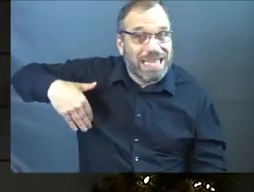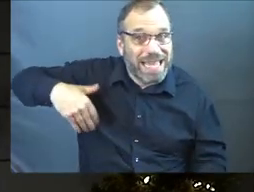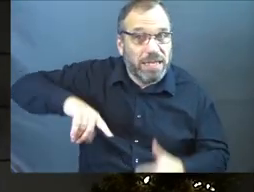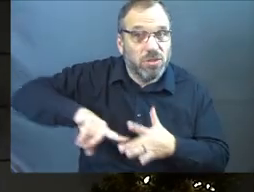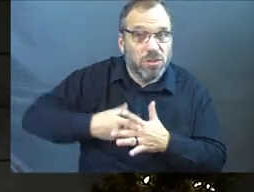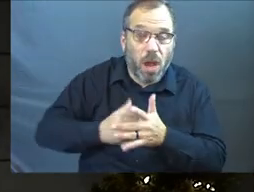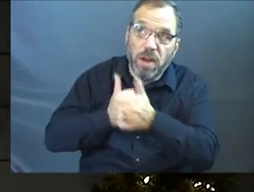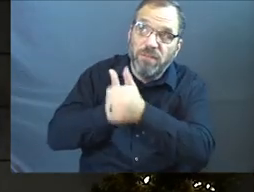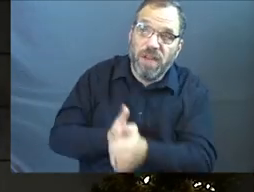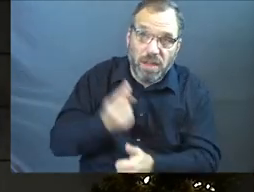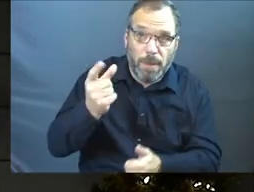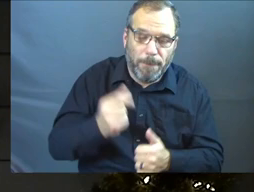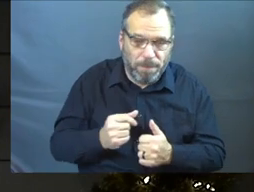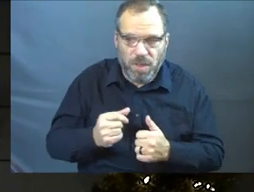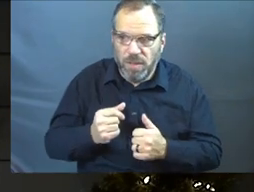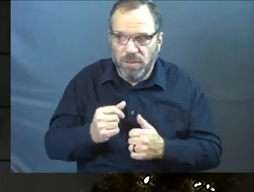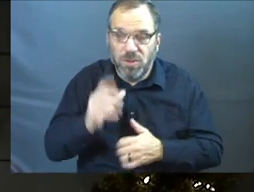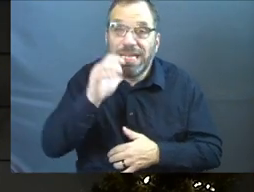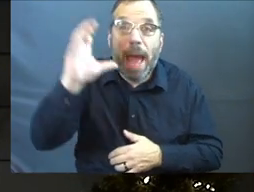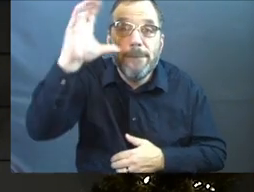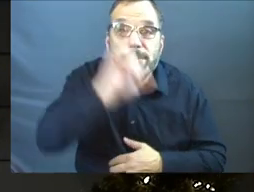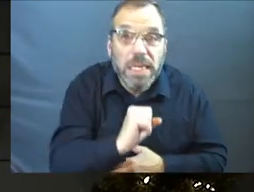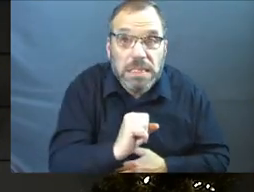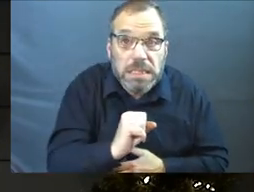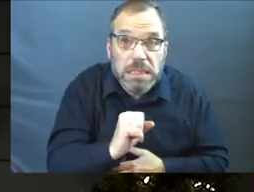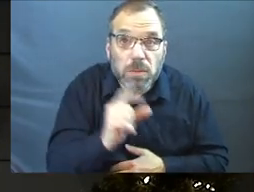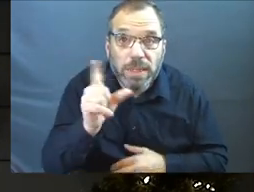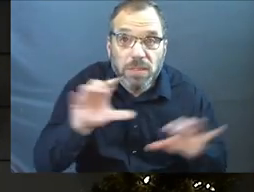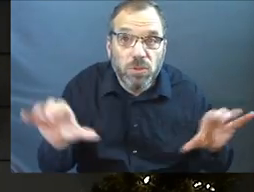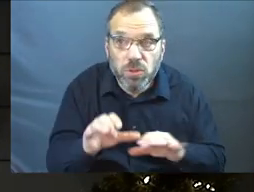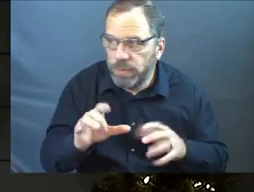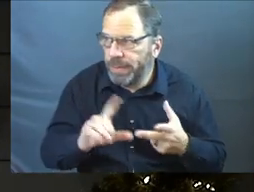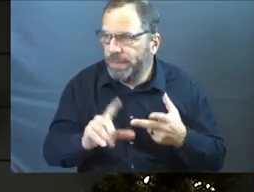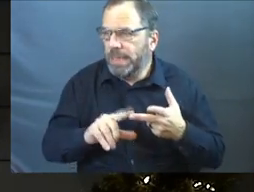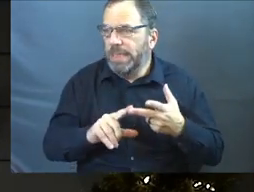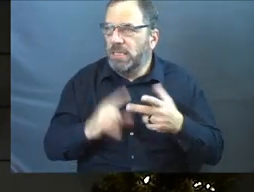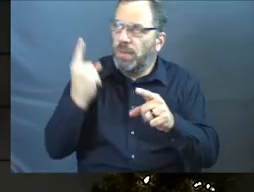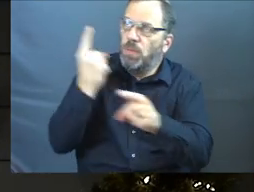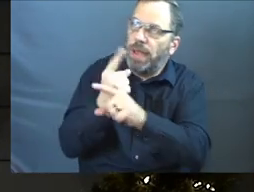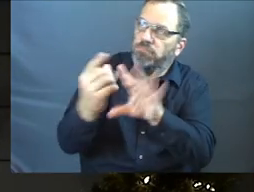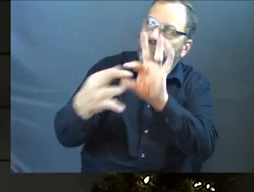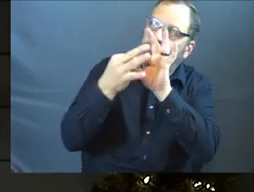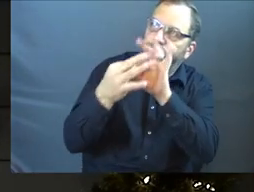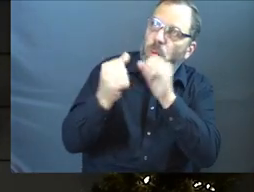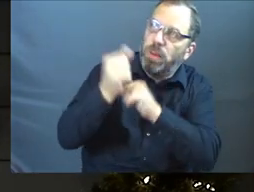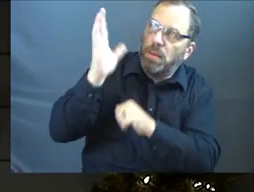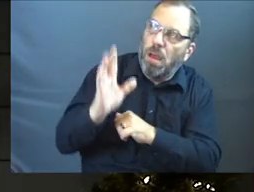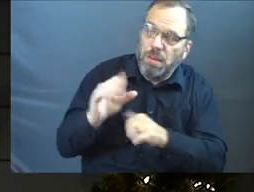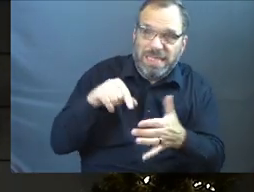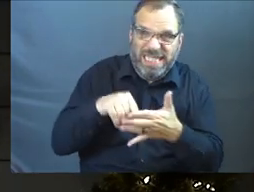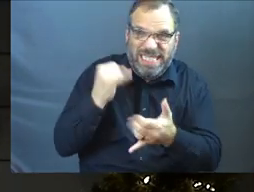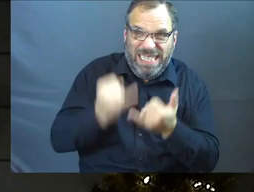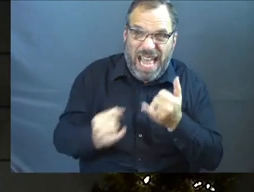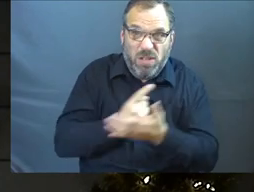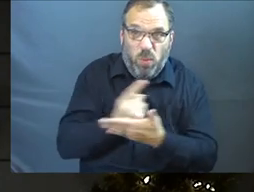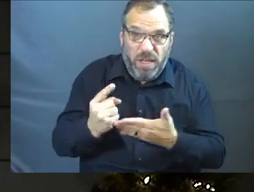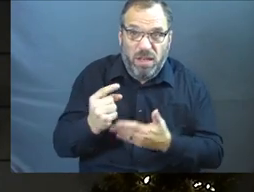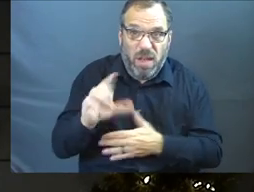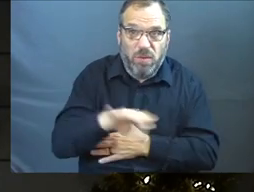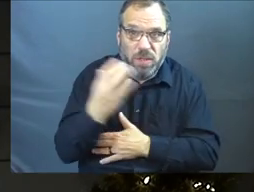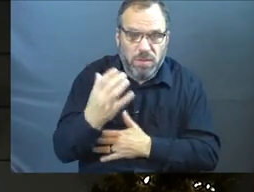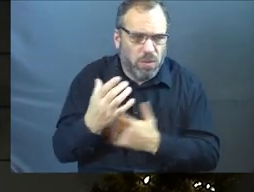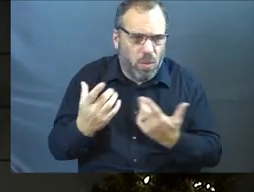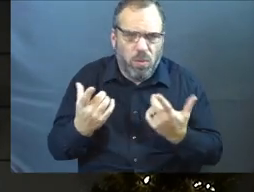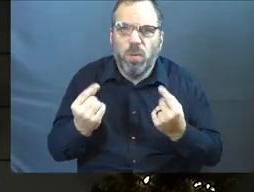God has called us to be in this season, to not miss out on what he might be trying to do and to be in right standing with him as we walk this out. So